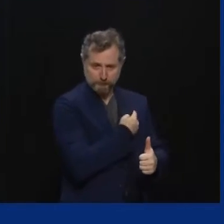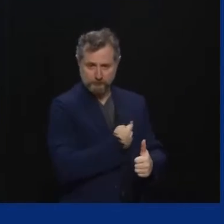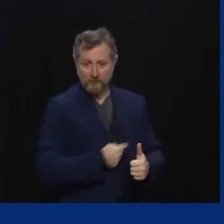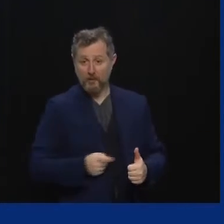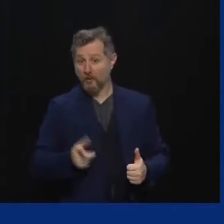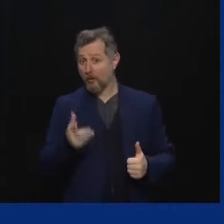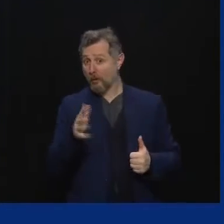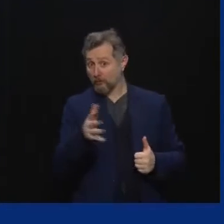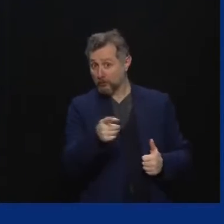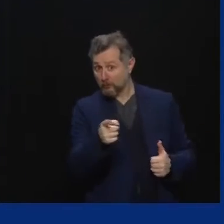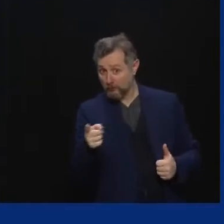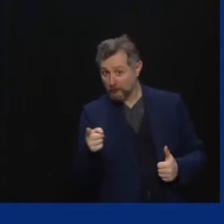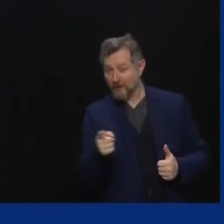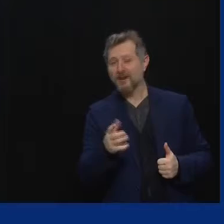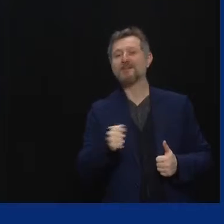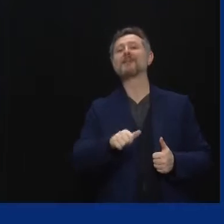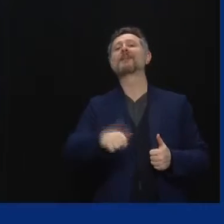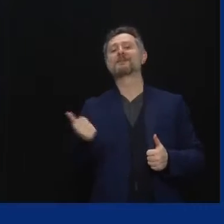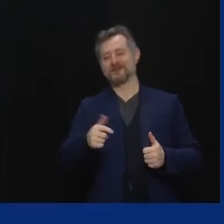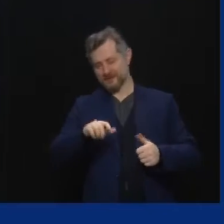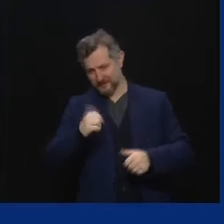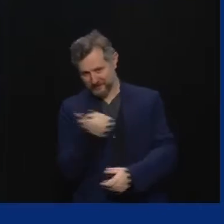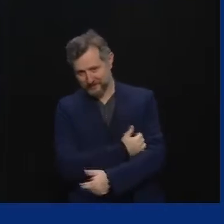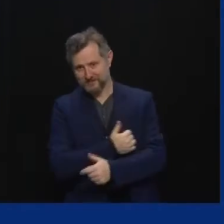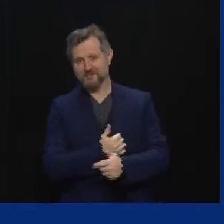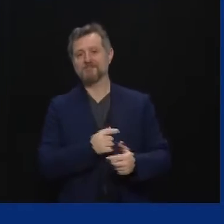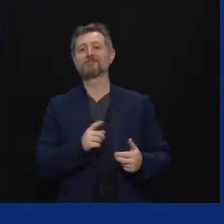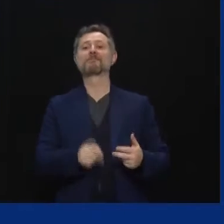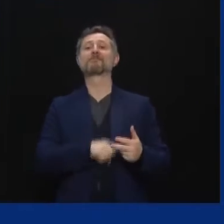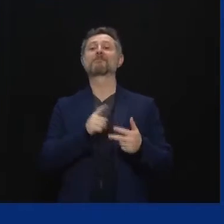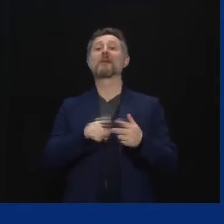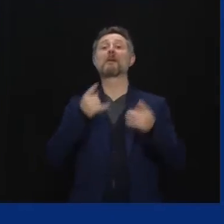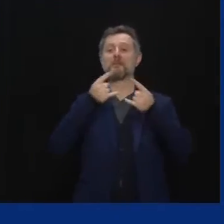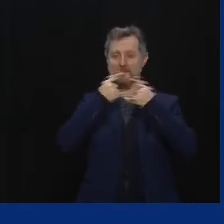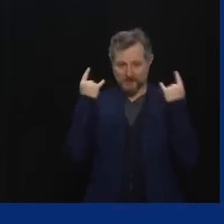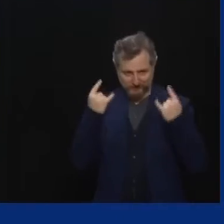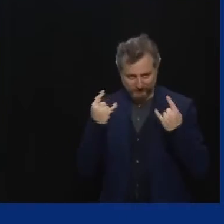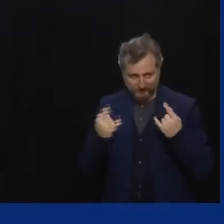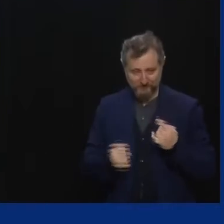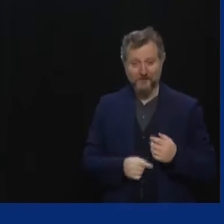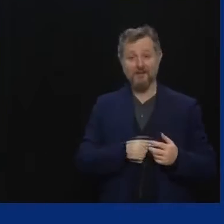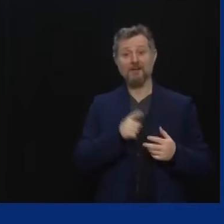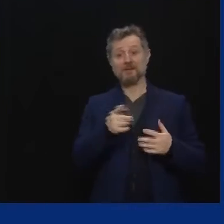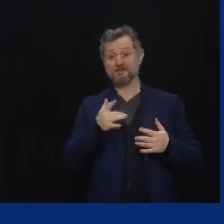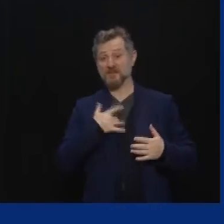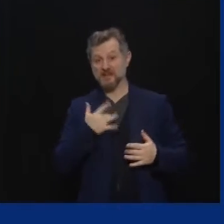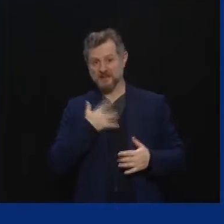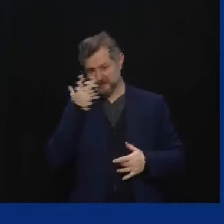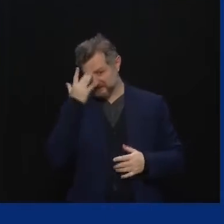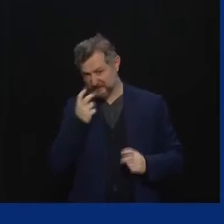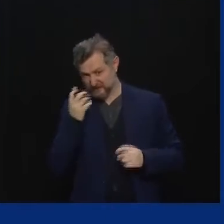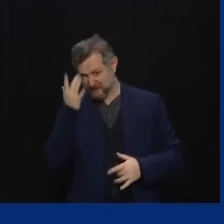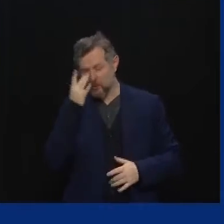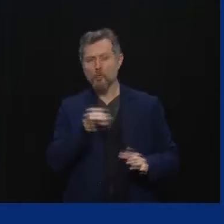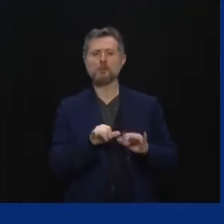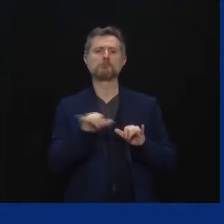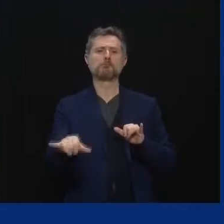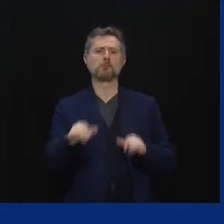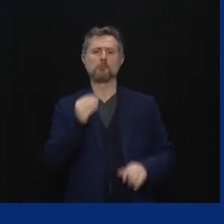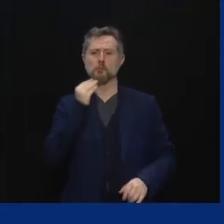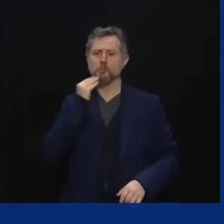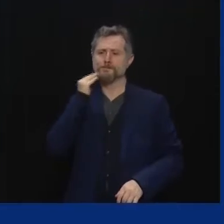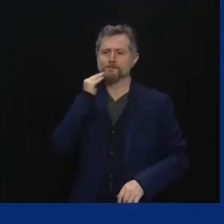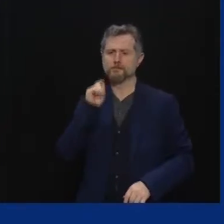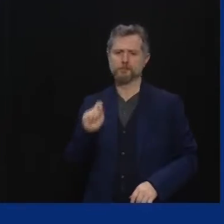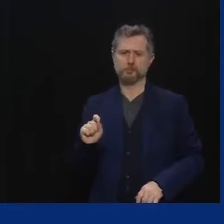get boosted. Wear a mask. If you feel sick, stay home. Please be safe. We are all